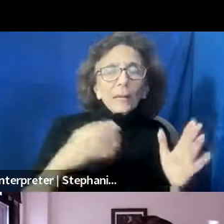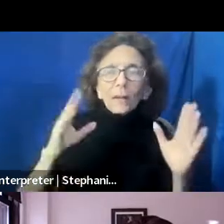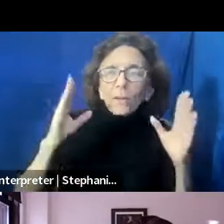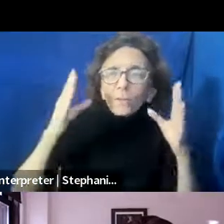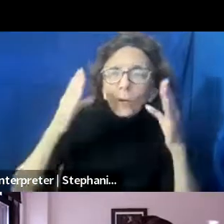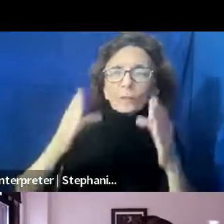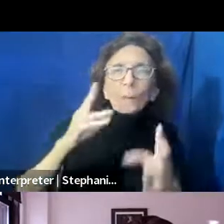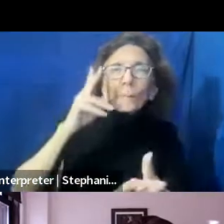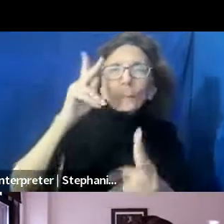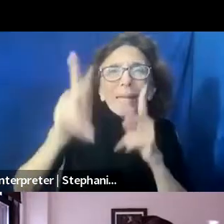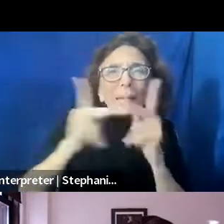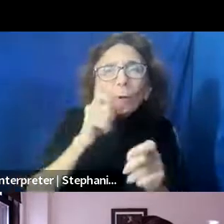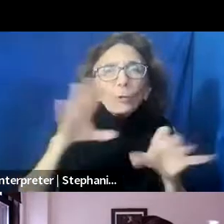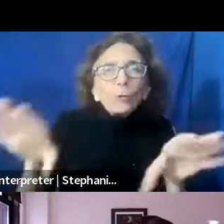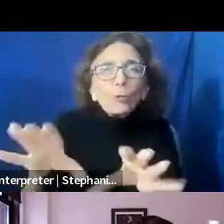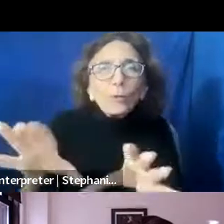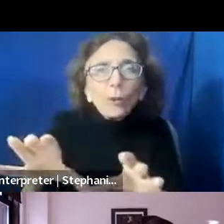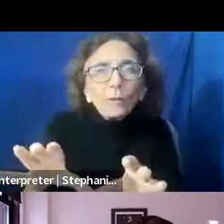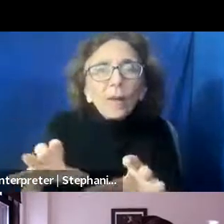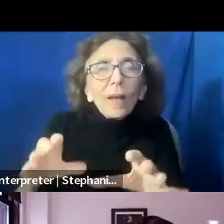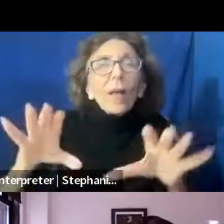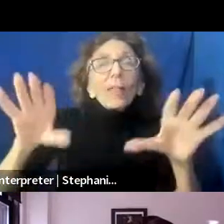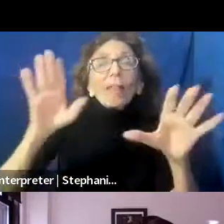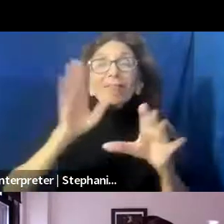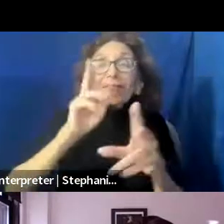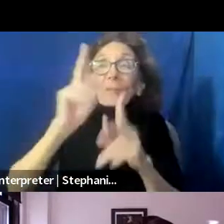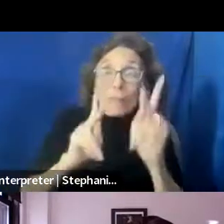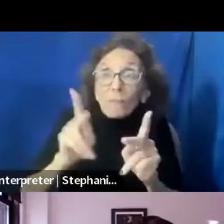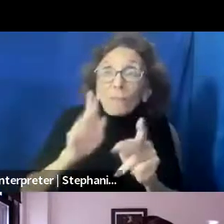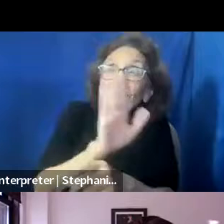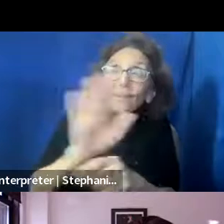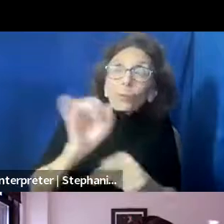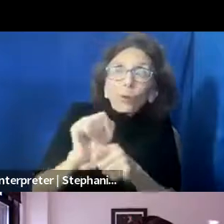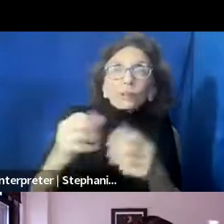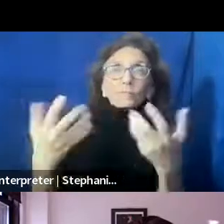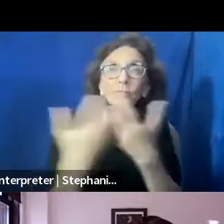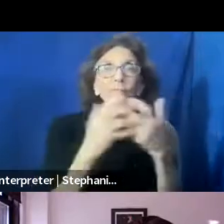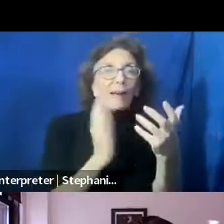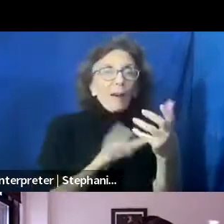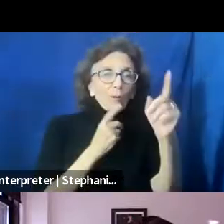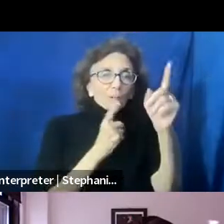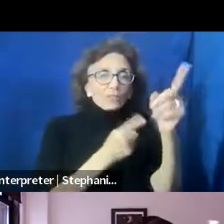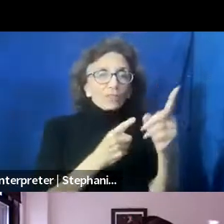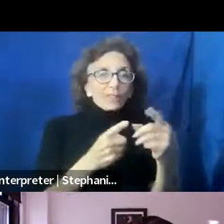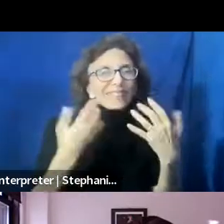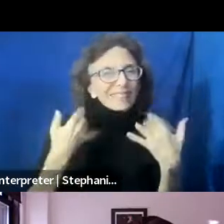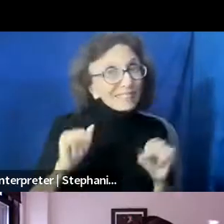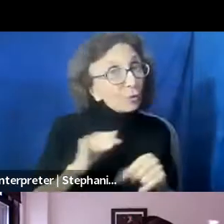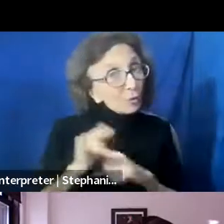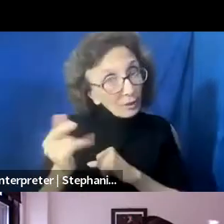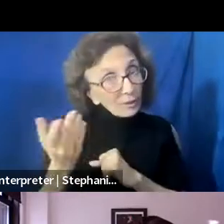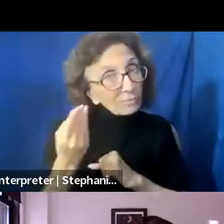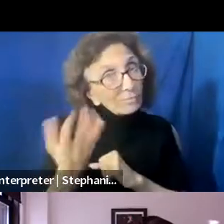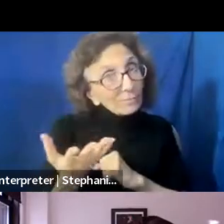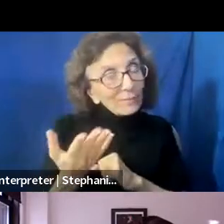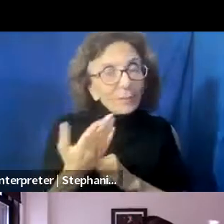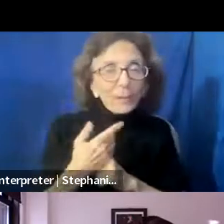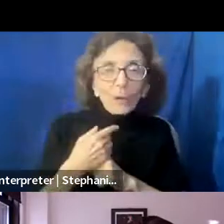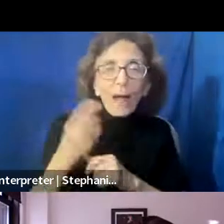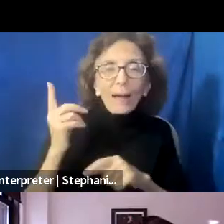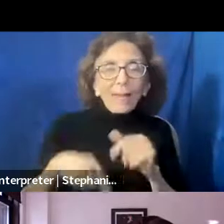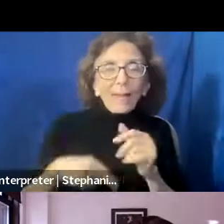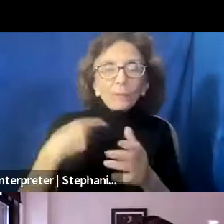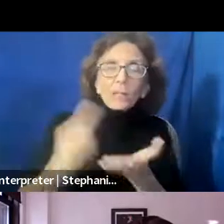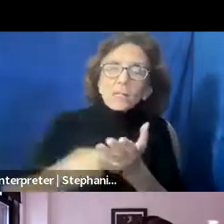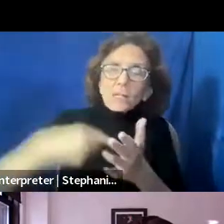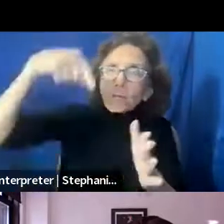mission. And it's very early days yet to talk very in a detailed way